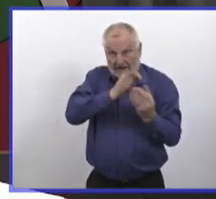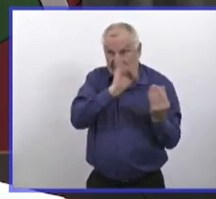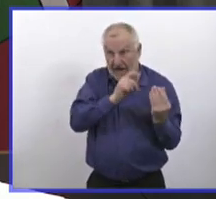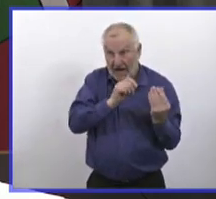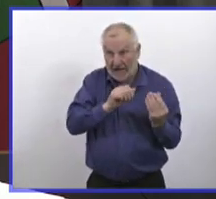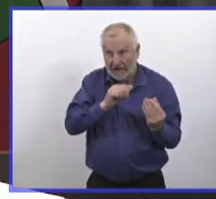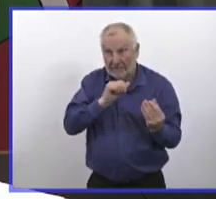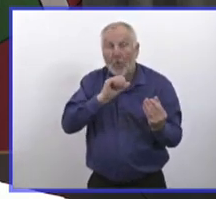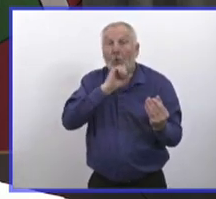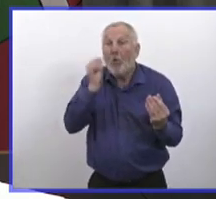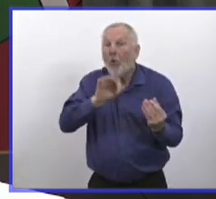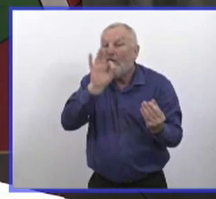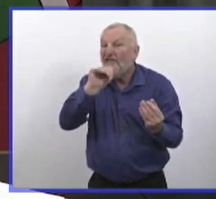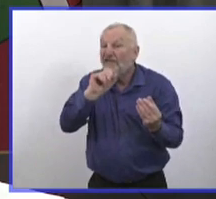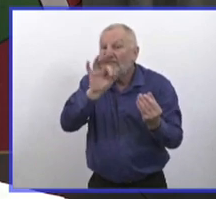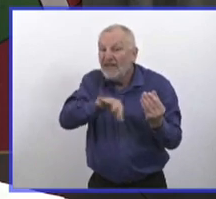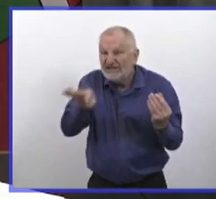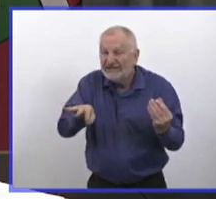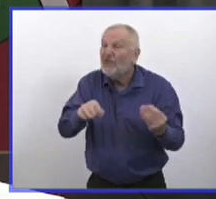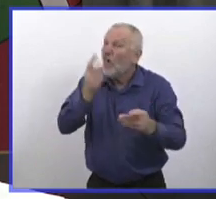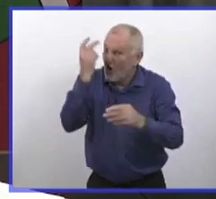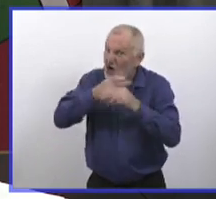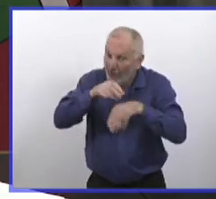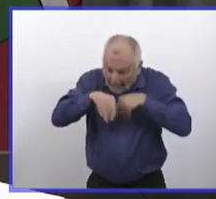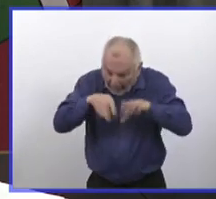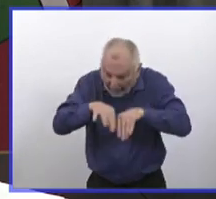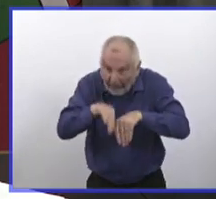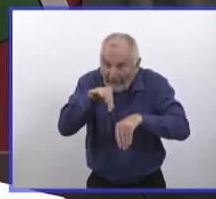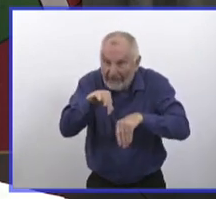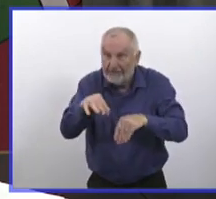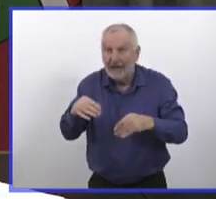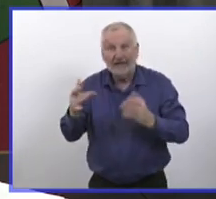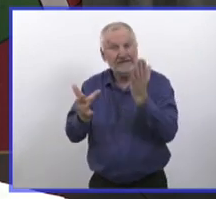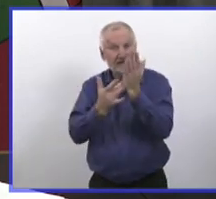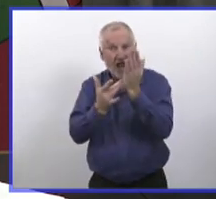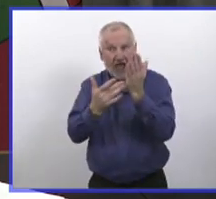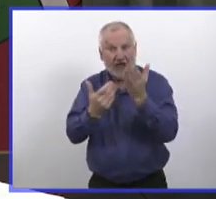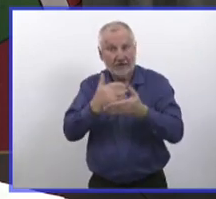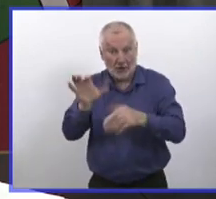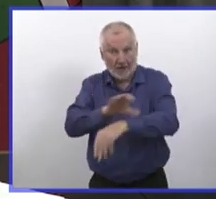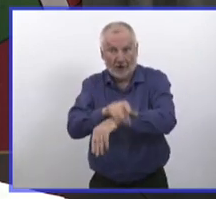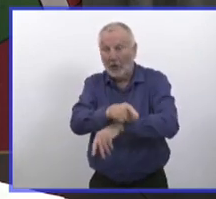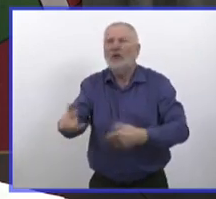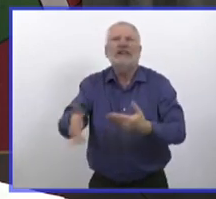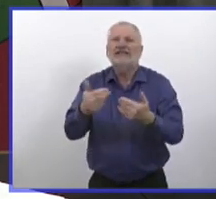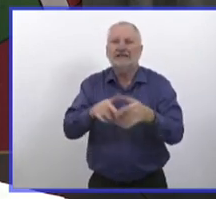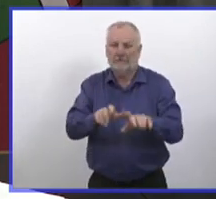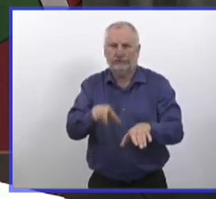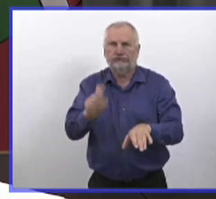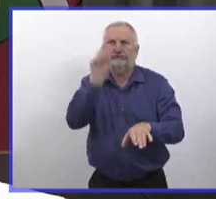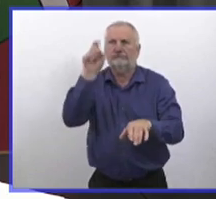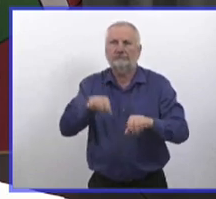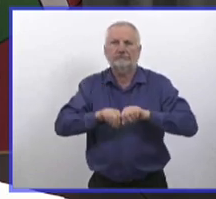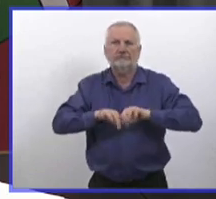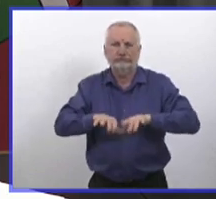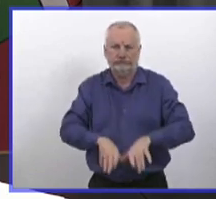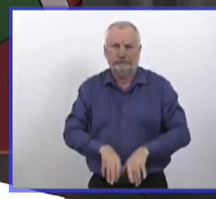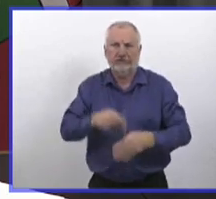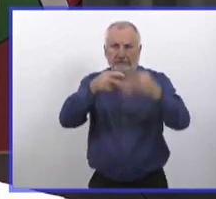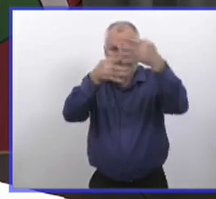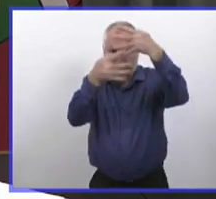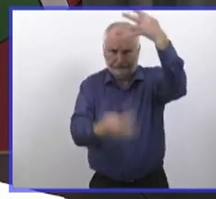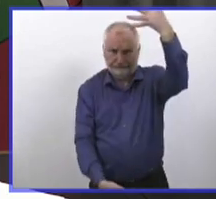their record, and so would be able to pull out a list of individuals who would be eligible based on this